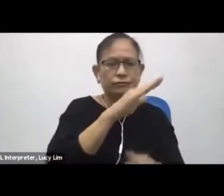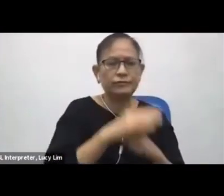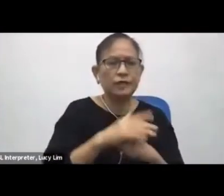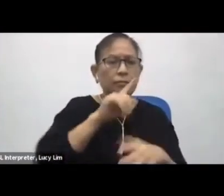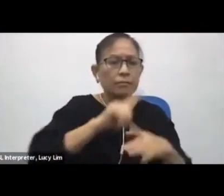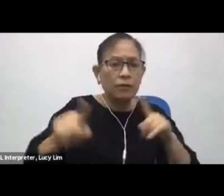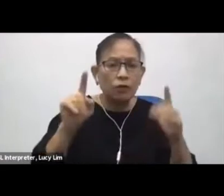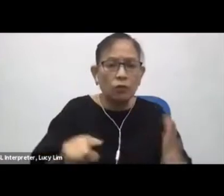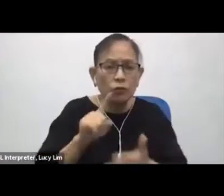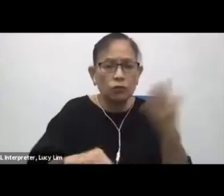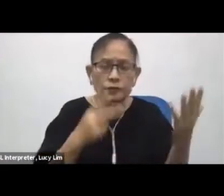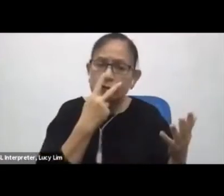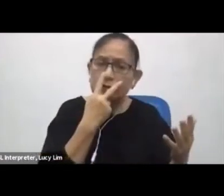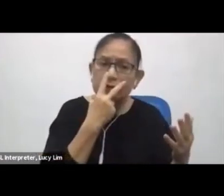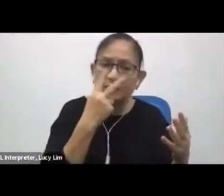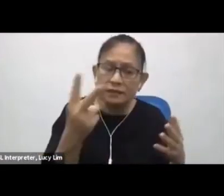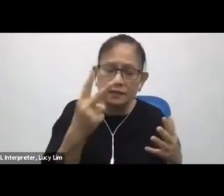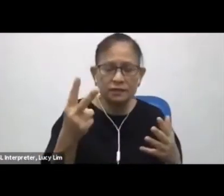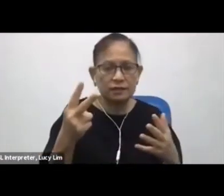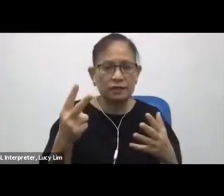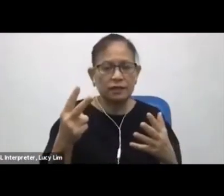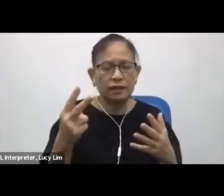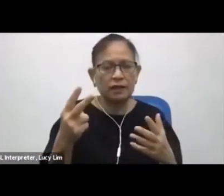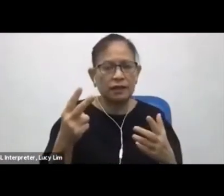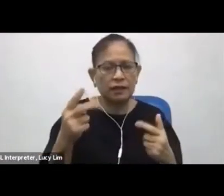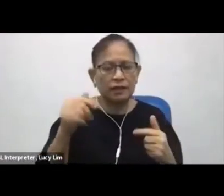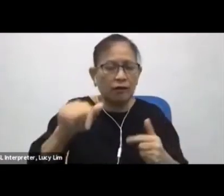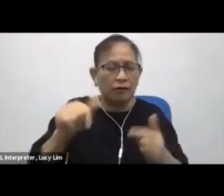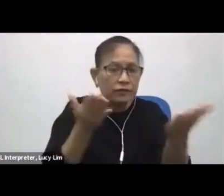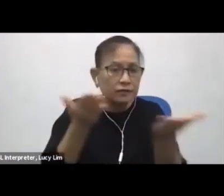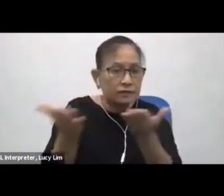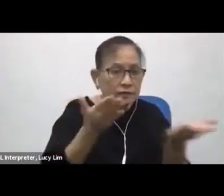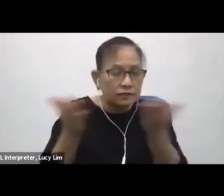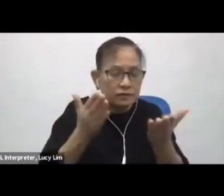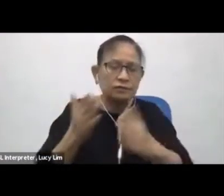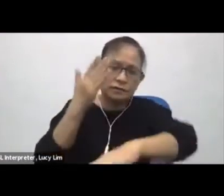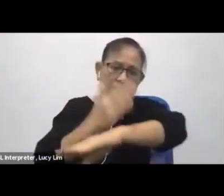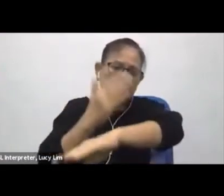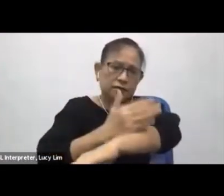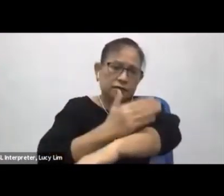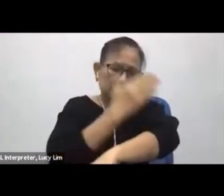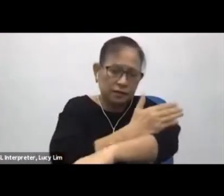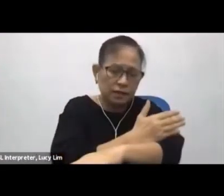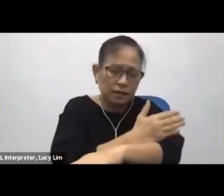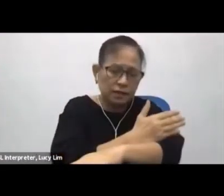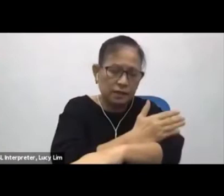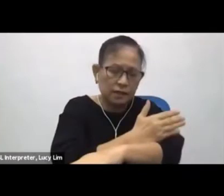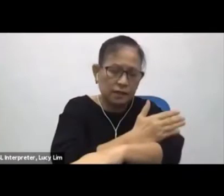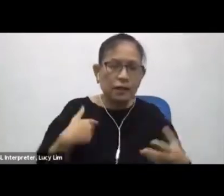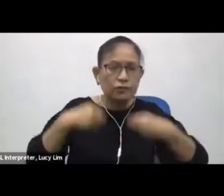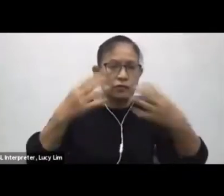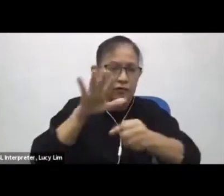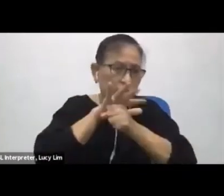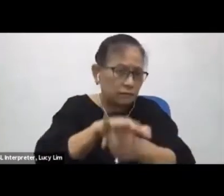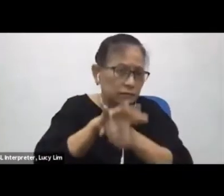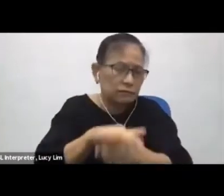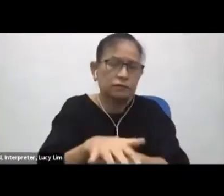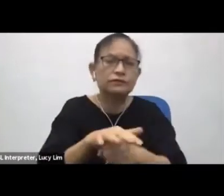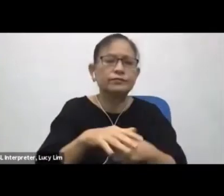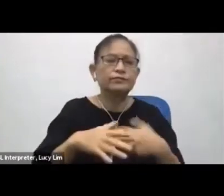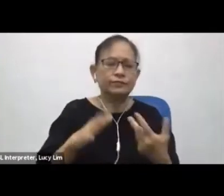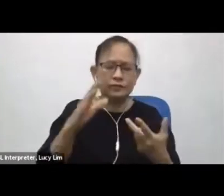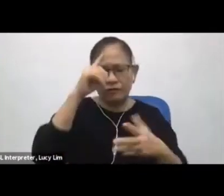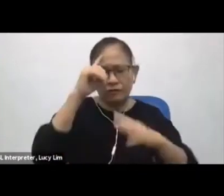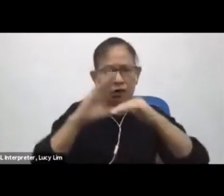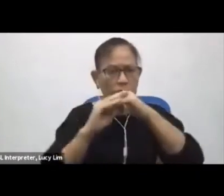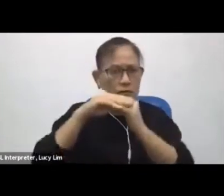is that the intake or uptake rather of services has increased. It has put a lot of pressure for the service providers to adapt